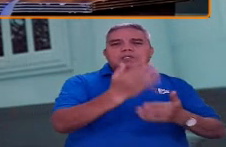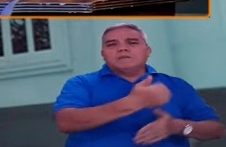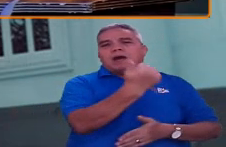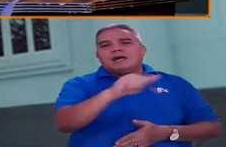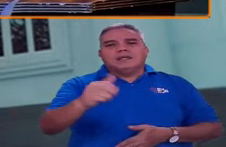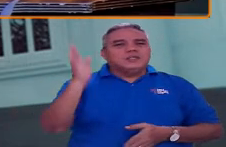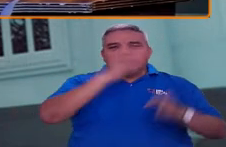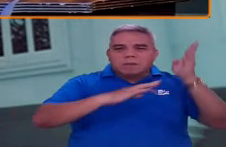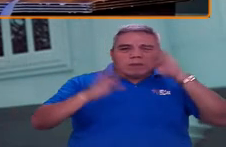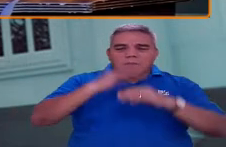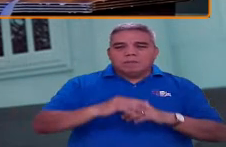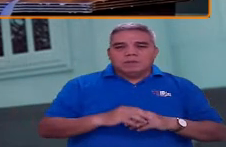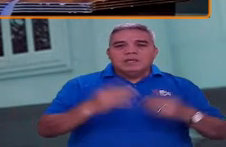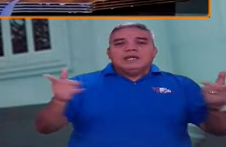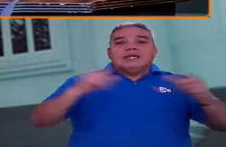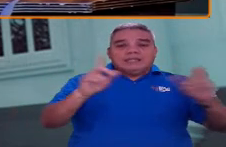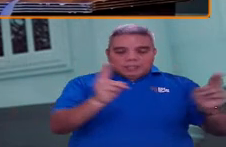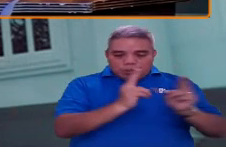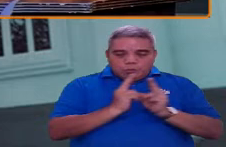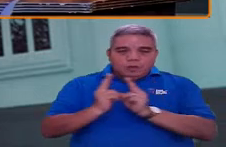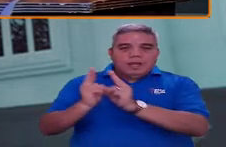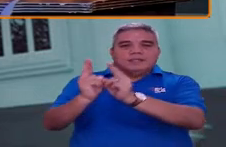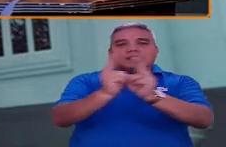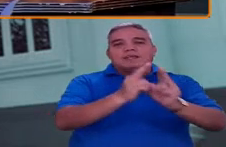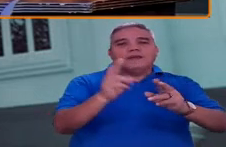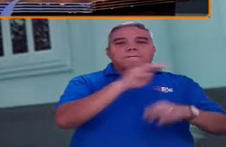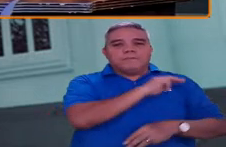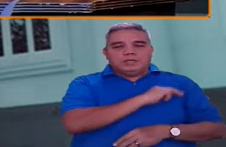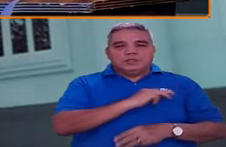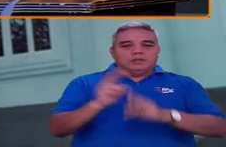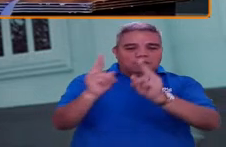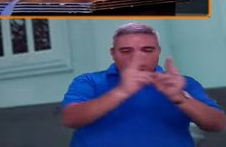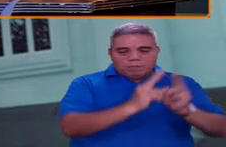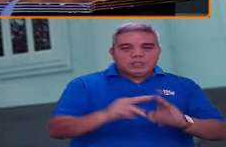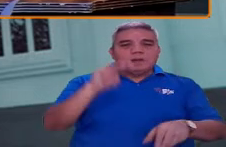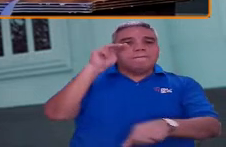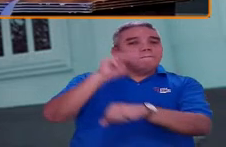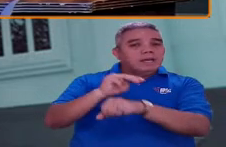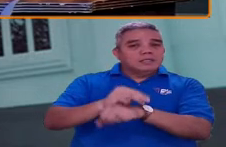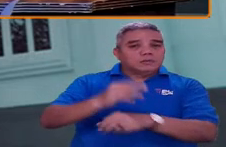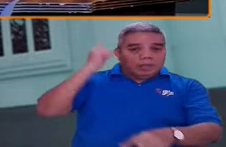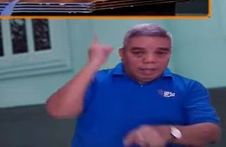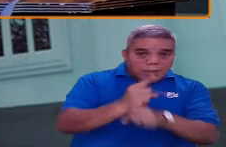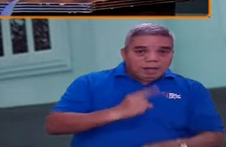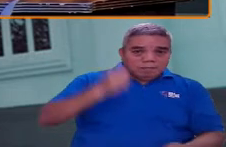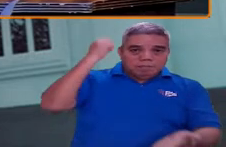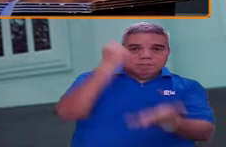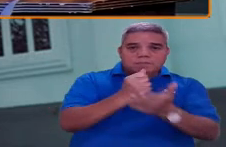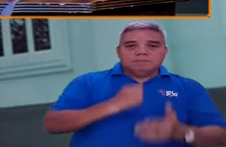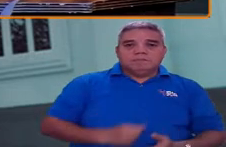issues. Let us unite in mission. Let us unite in this mission ministry. Amen.